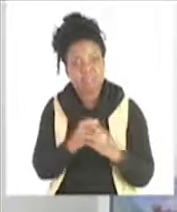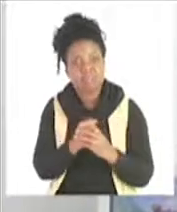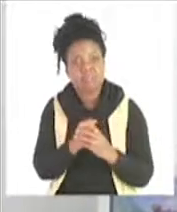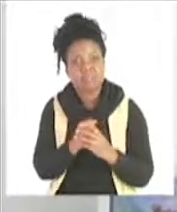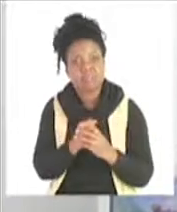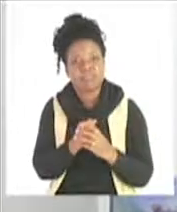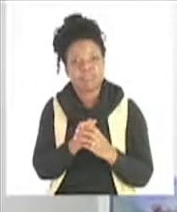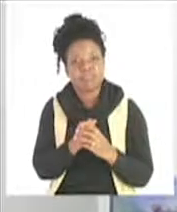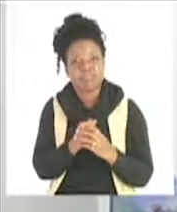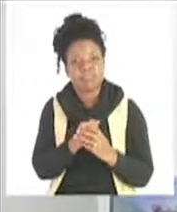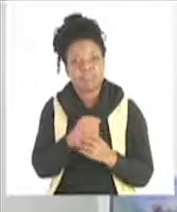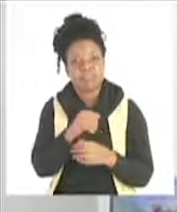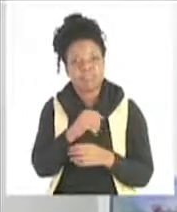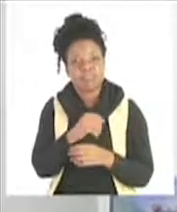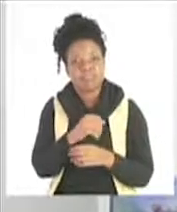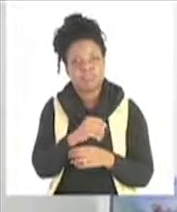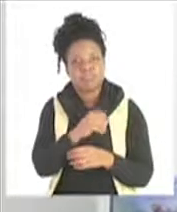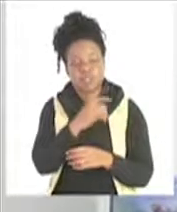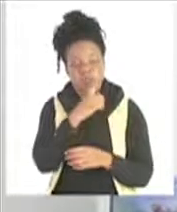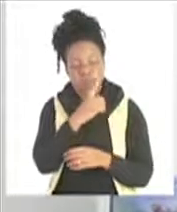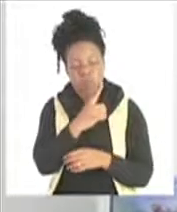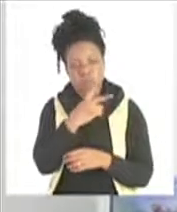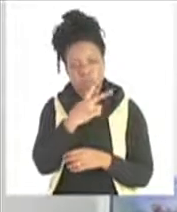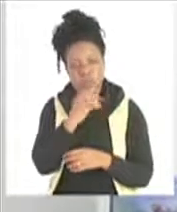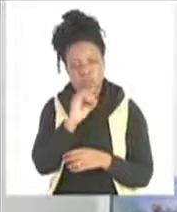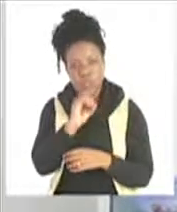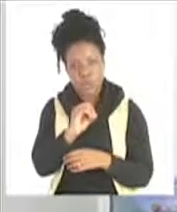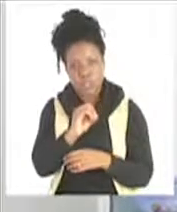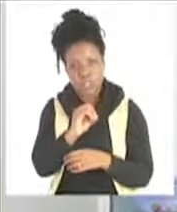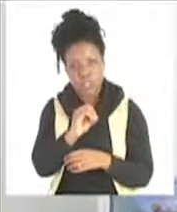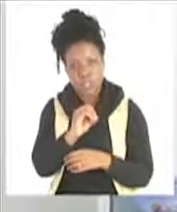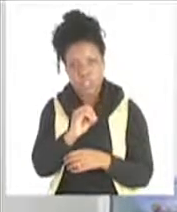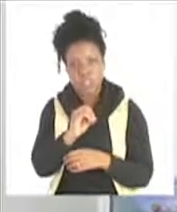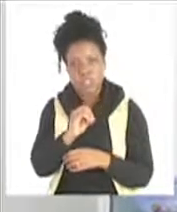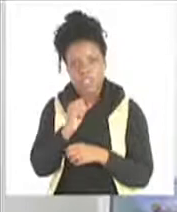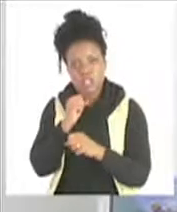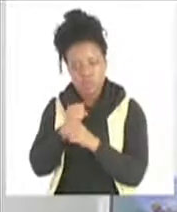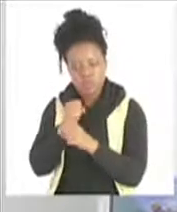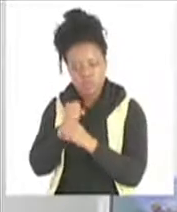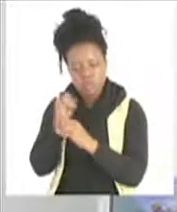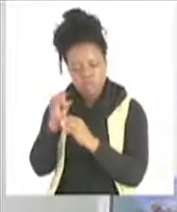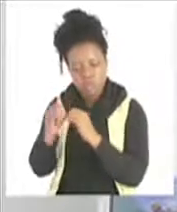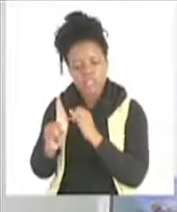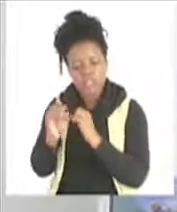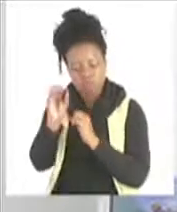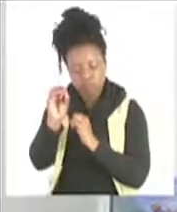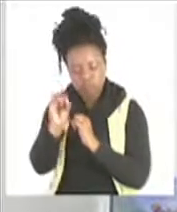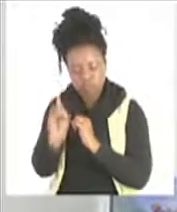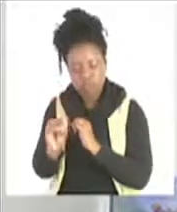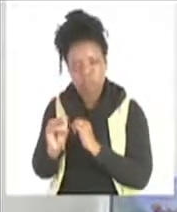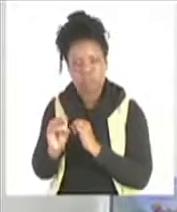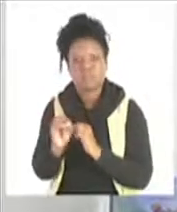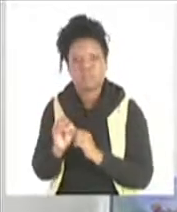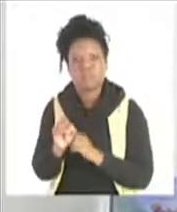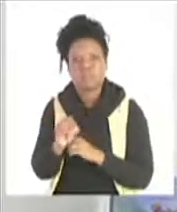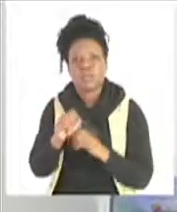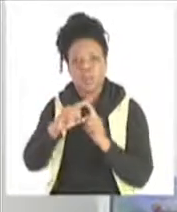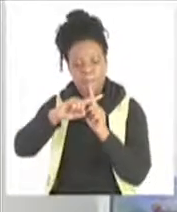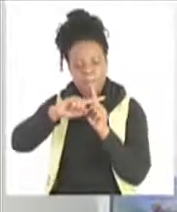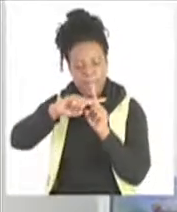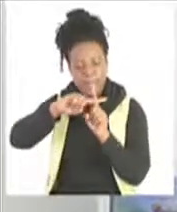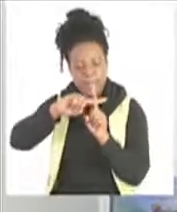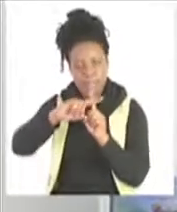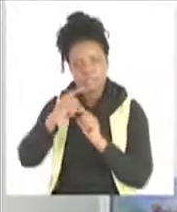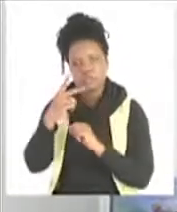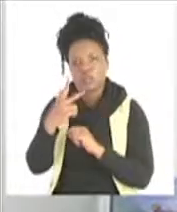12 equals 120. And then we're going to add plus 24.